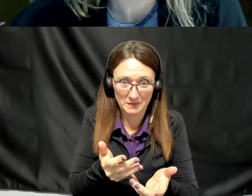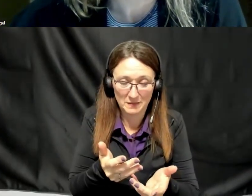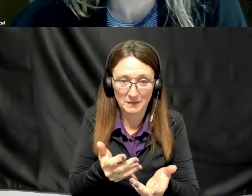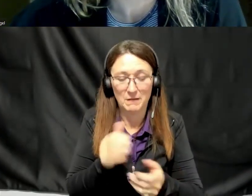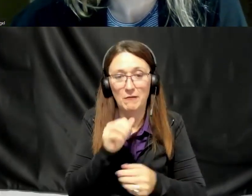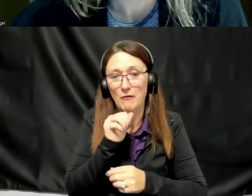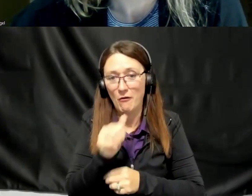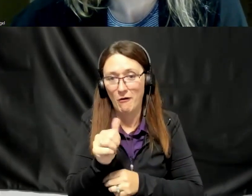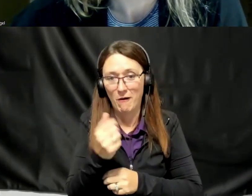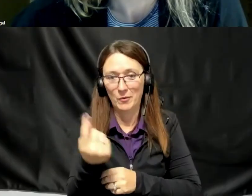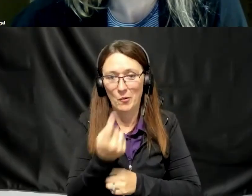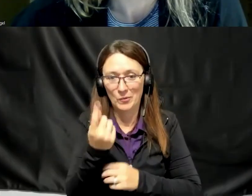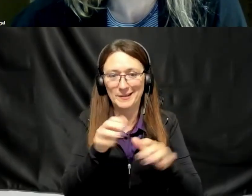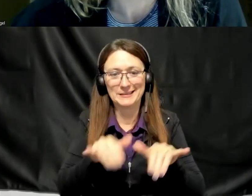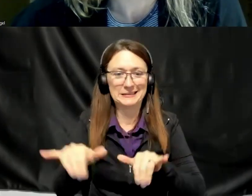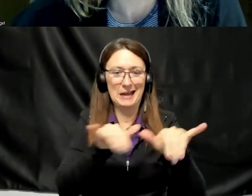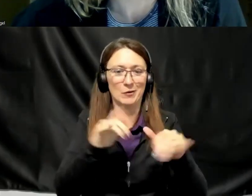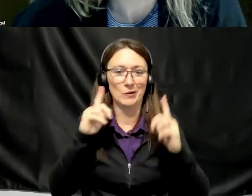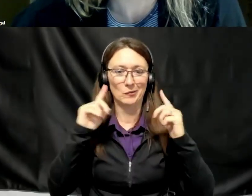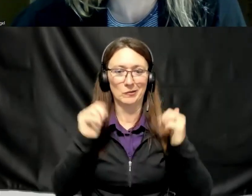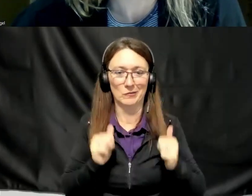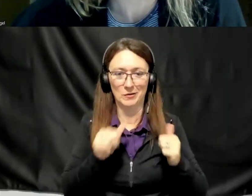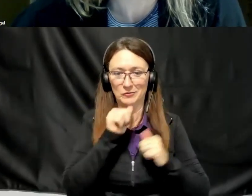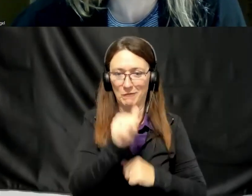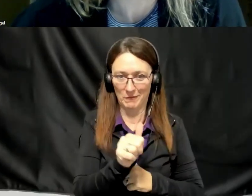beyond just kind of standard hearing loss.